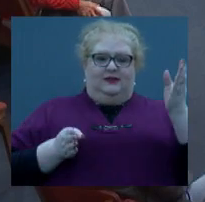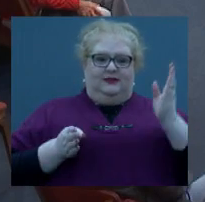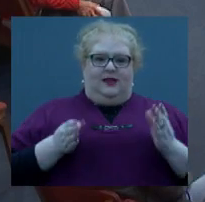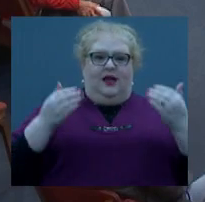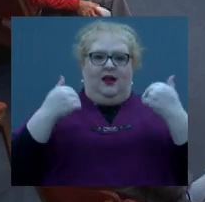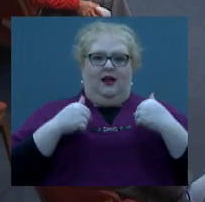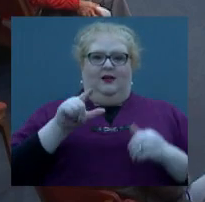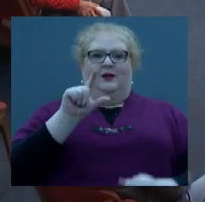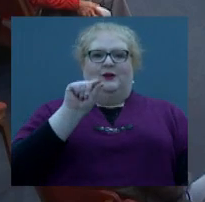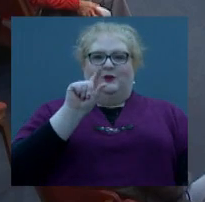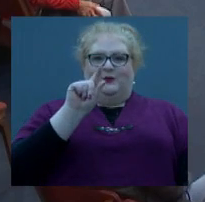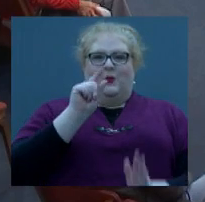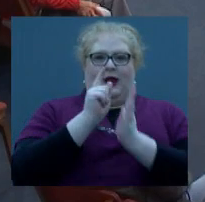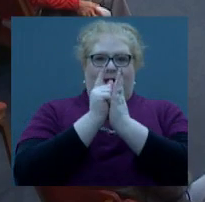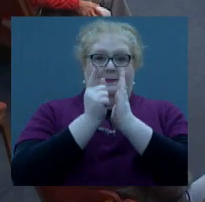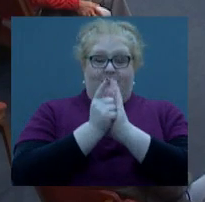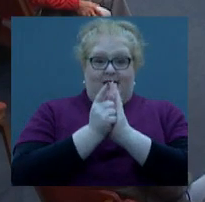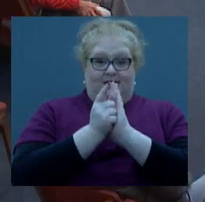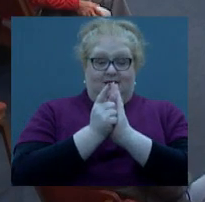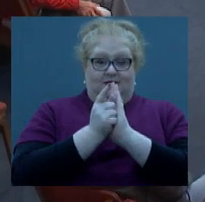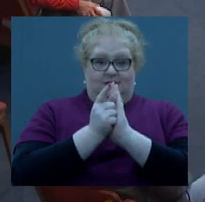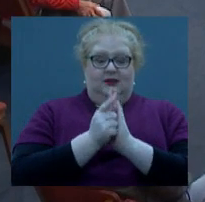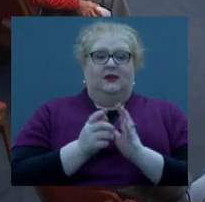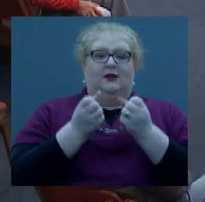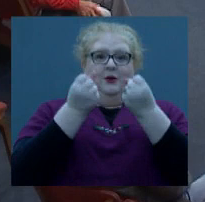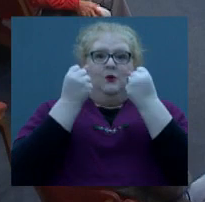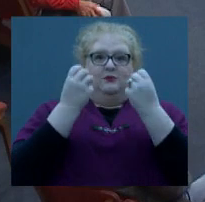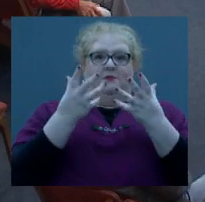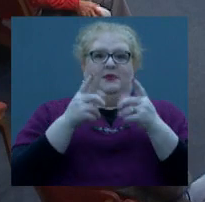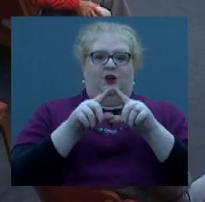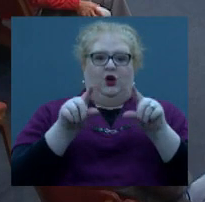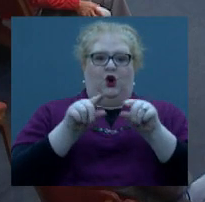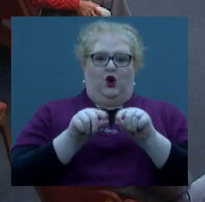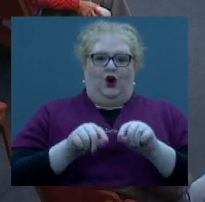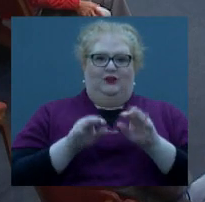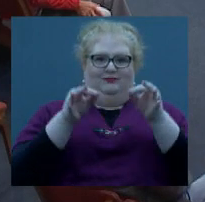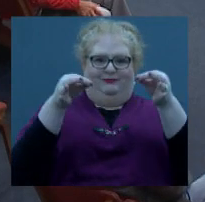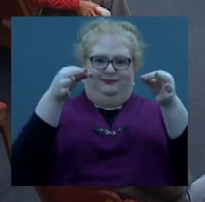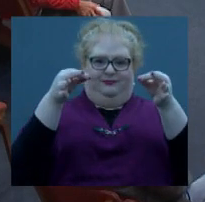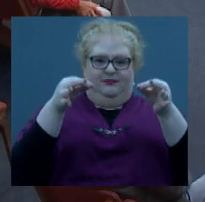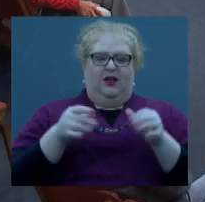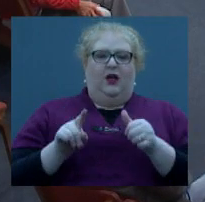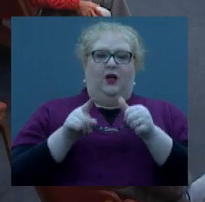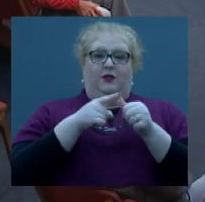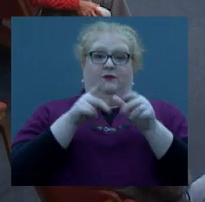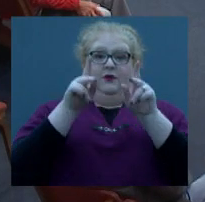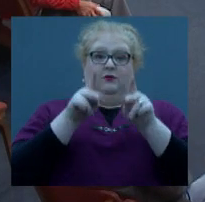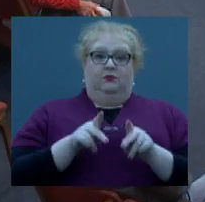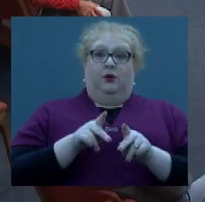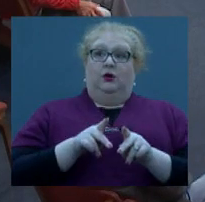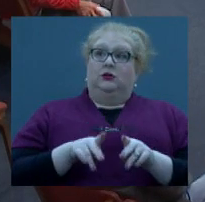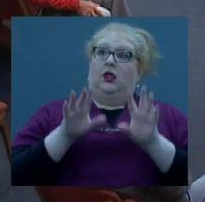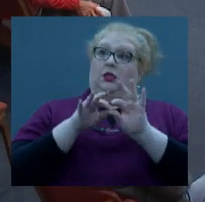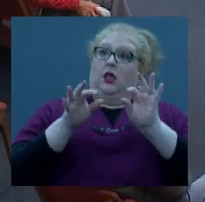20 minutes. So a lot of cards. So if the first person speaks 17 minutes,